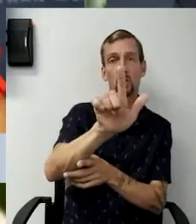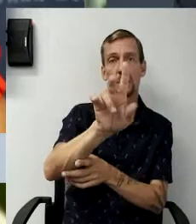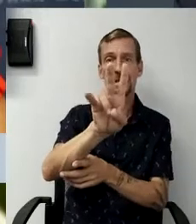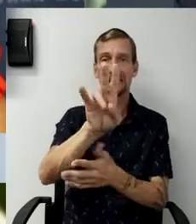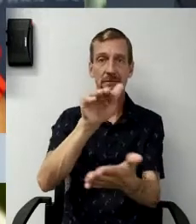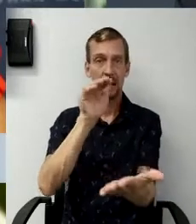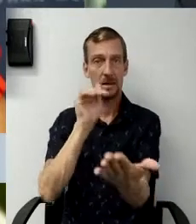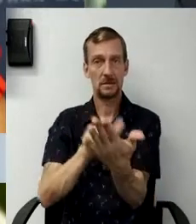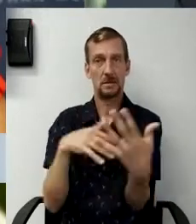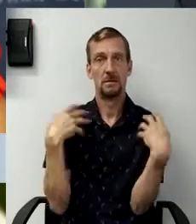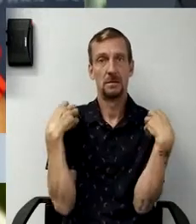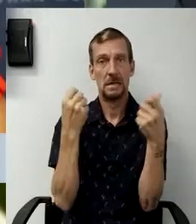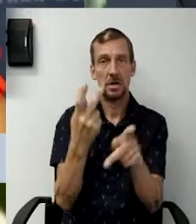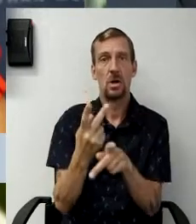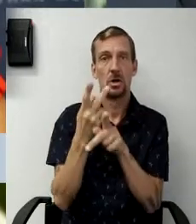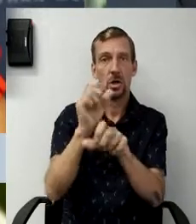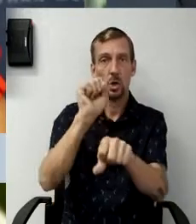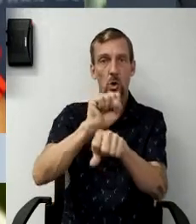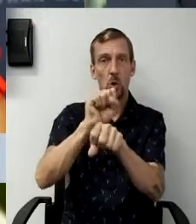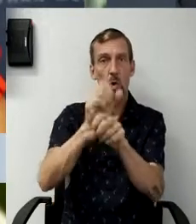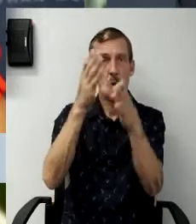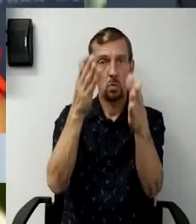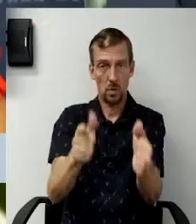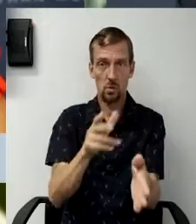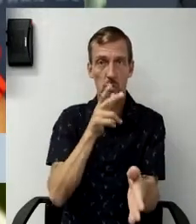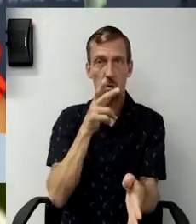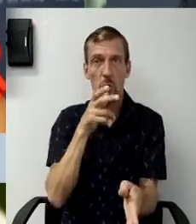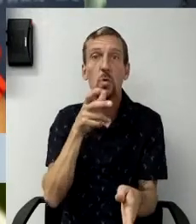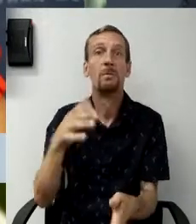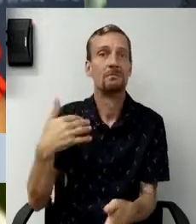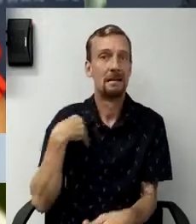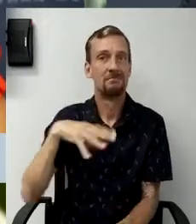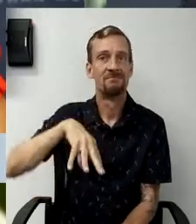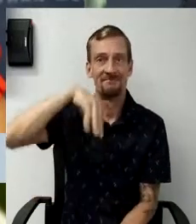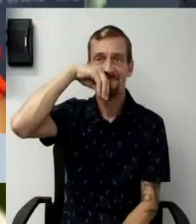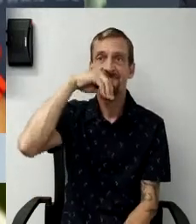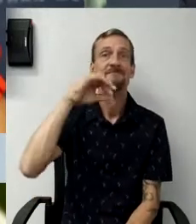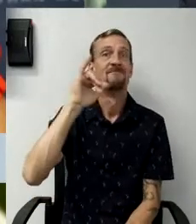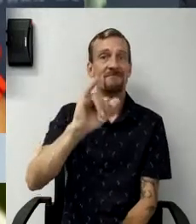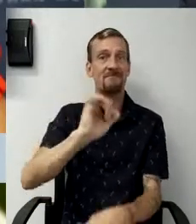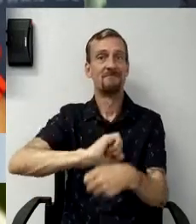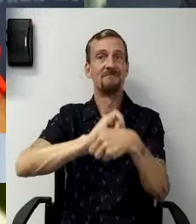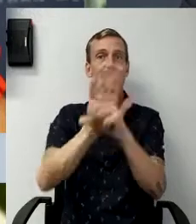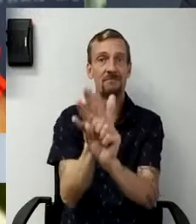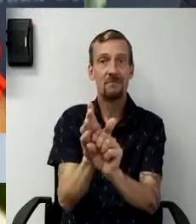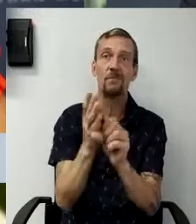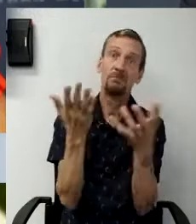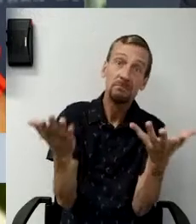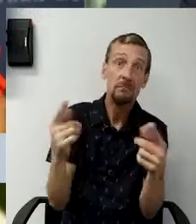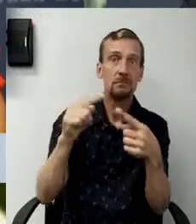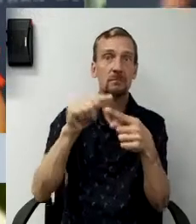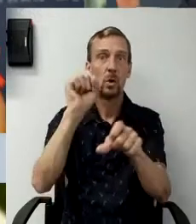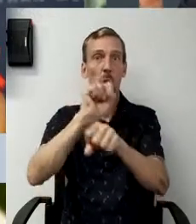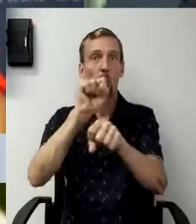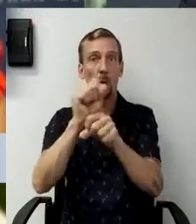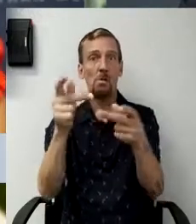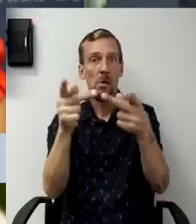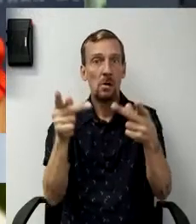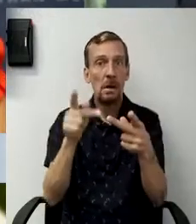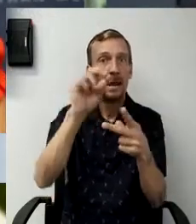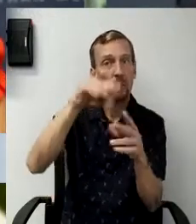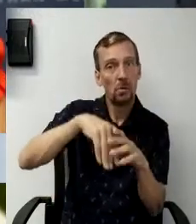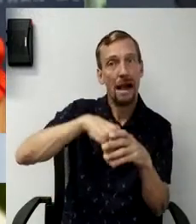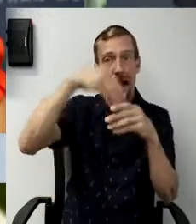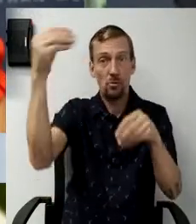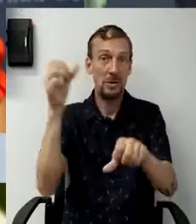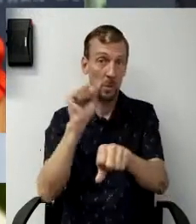27,000 healthcare workers that have contracted the virus, either in the work space or outside